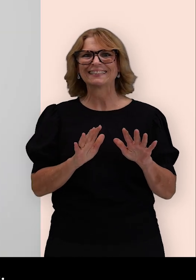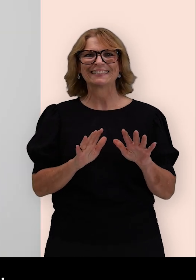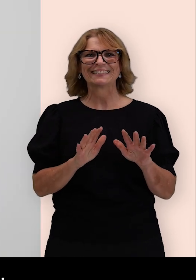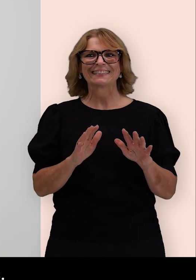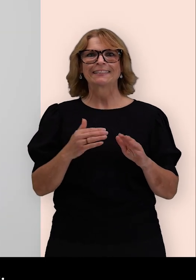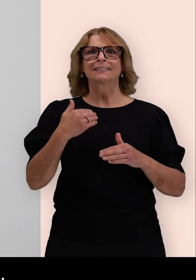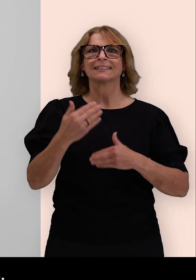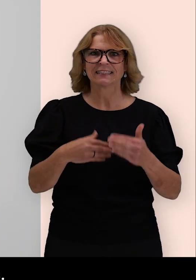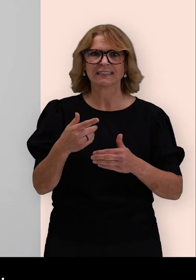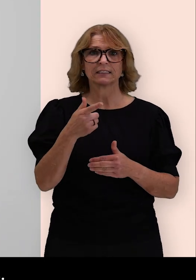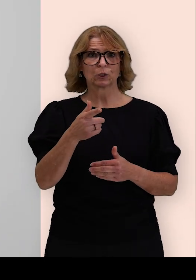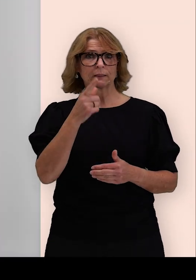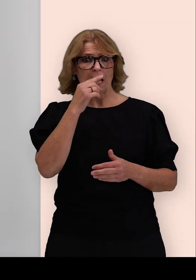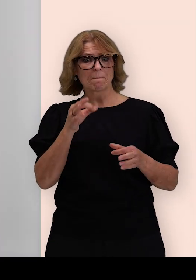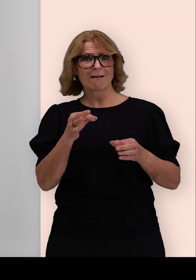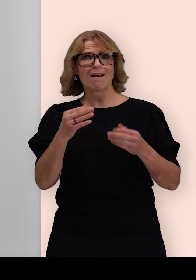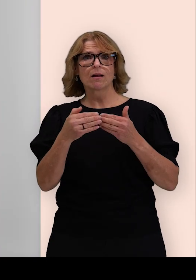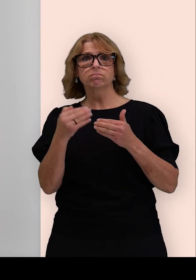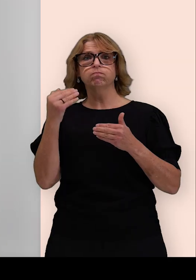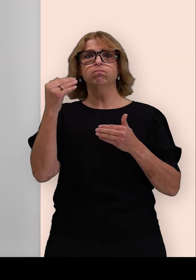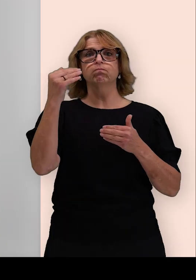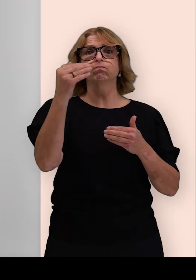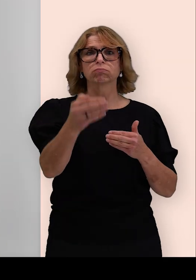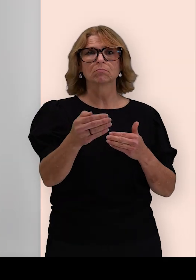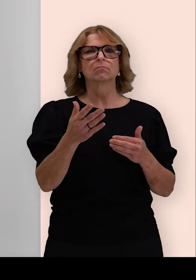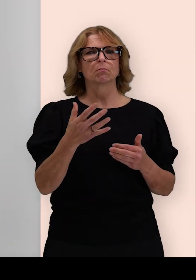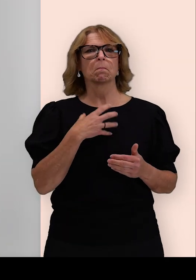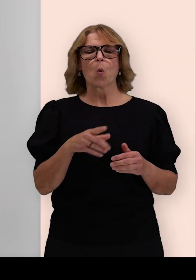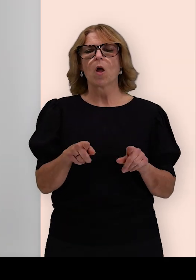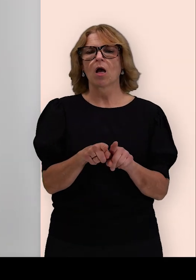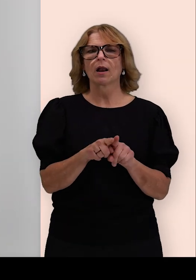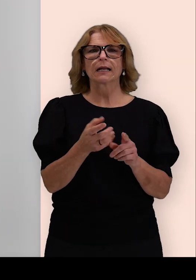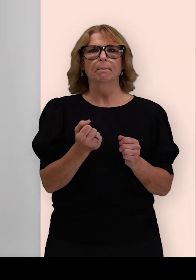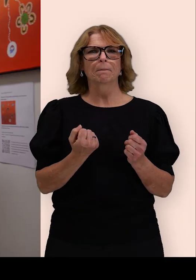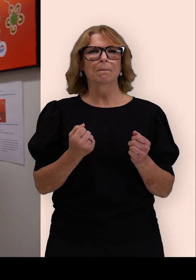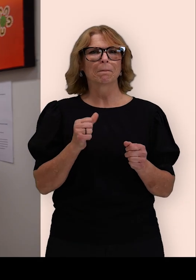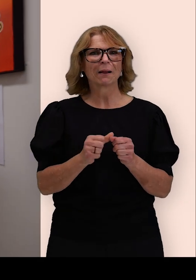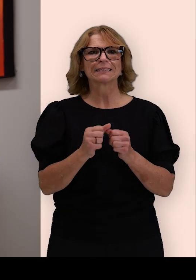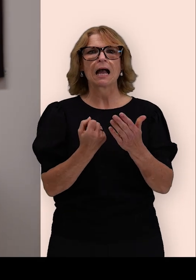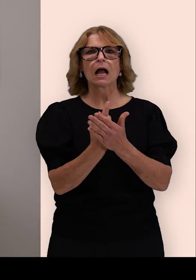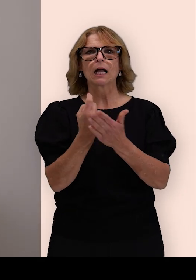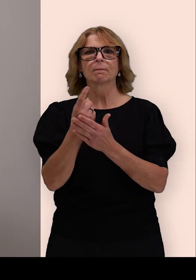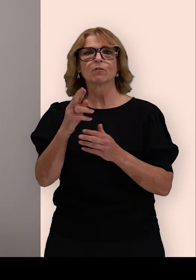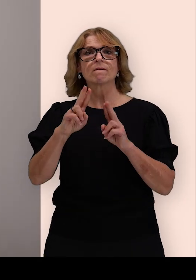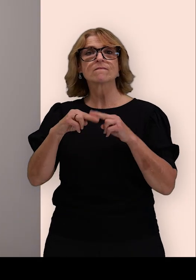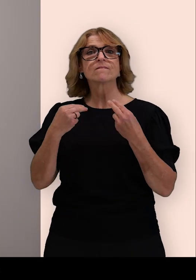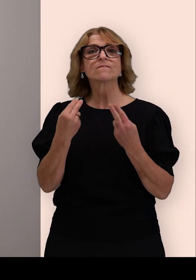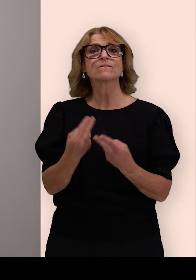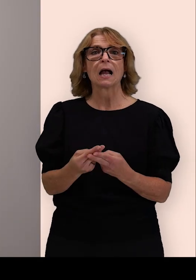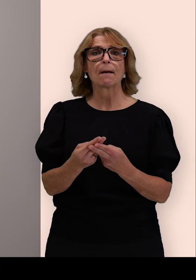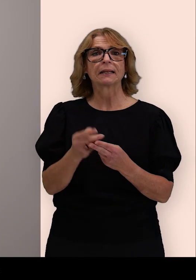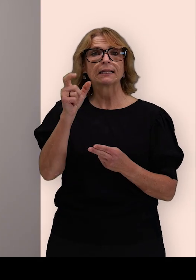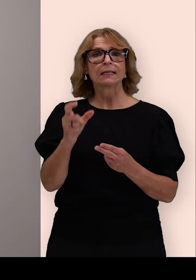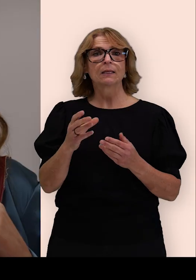to wait too long to take those steps. If you can plan well ahead of time, you're more likely to get a better outcome for